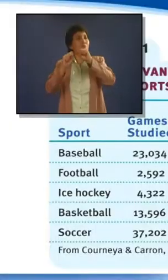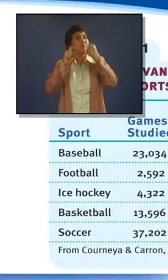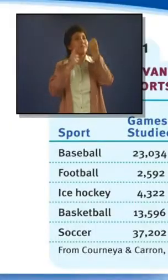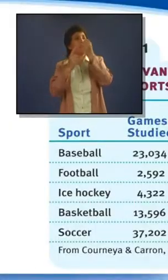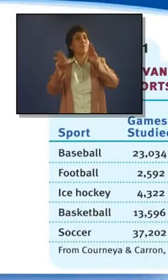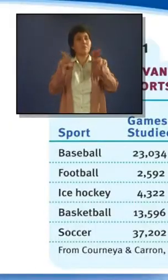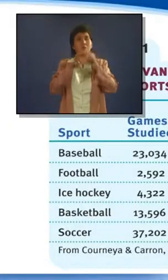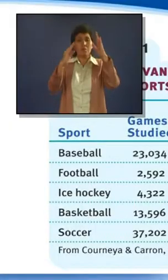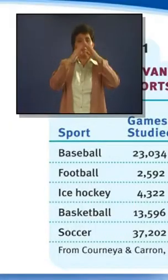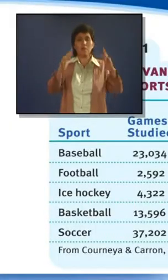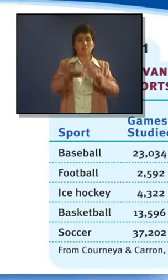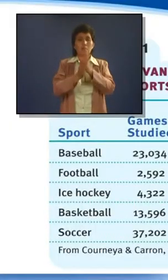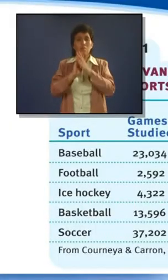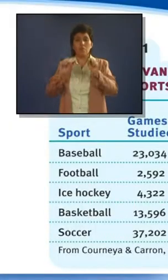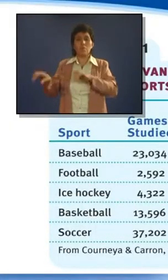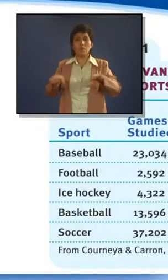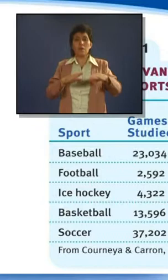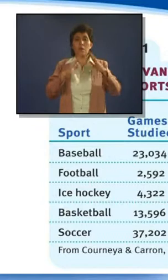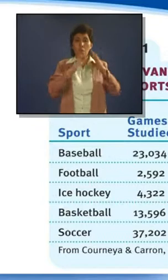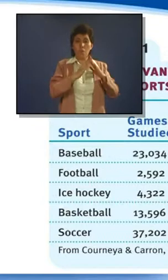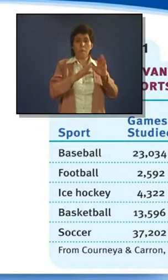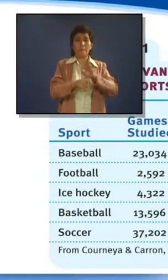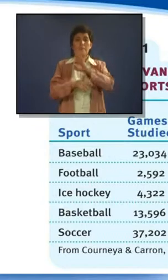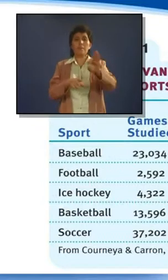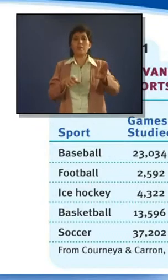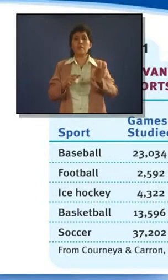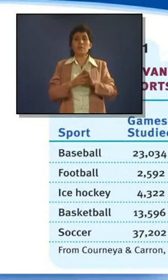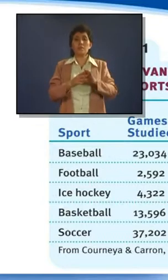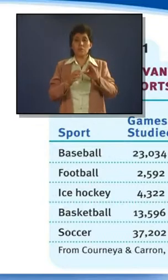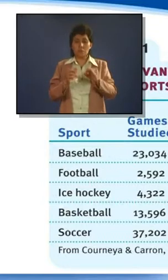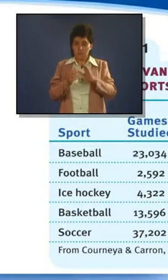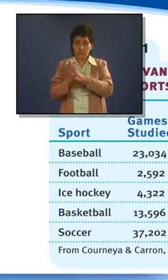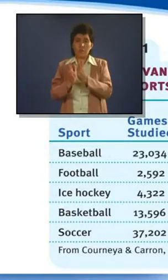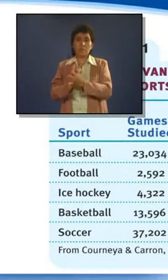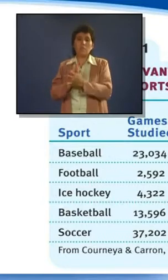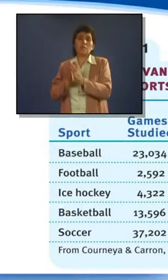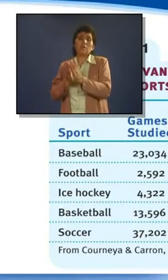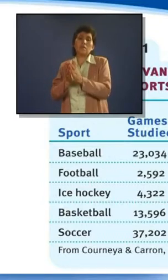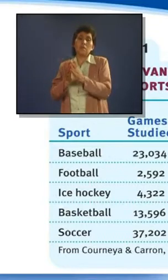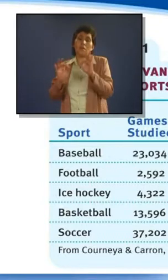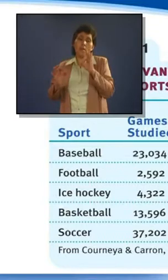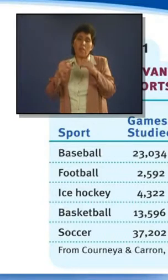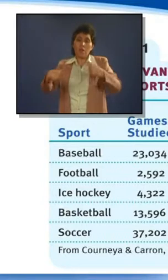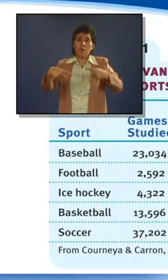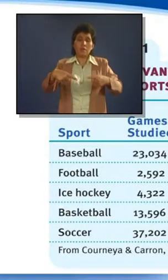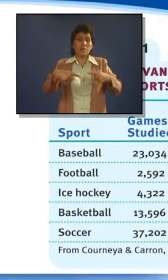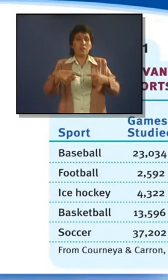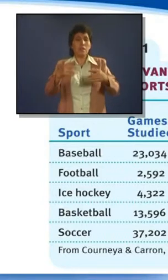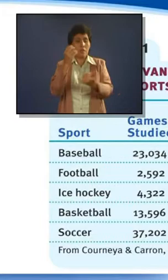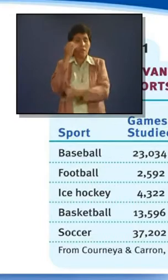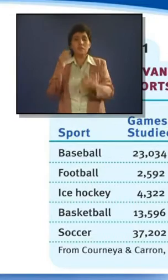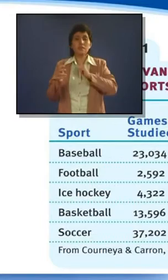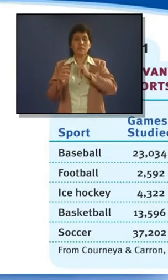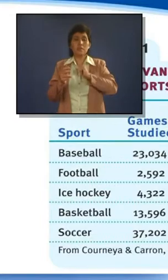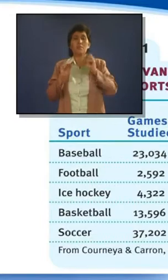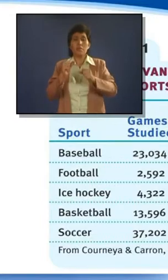the game, okay? Now, if you see the sports, we'll have baseball, football, ice hockey, and soccer, okay? And you can